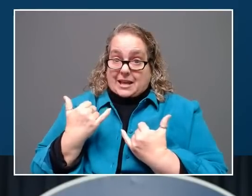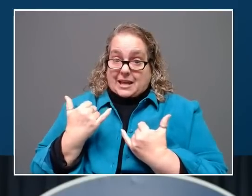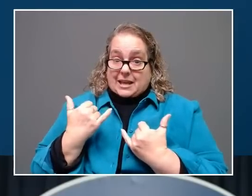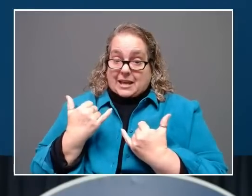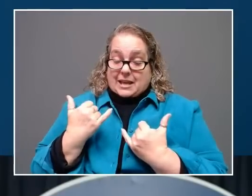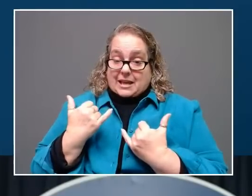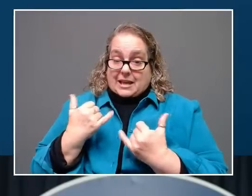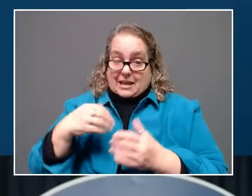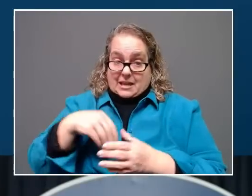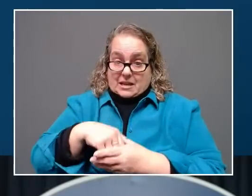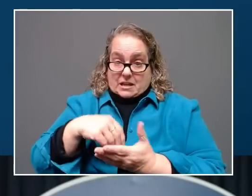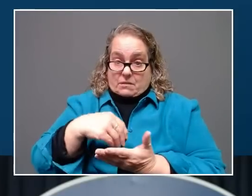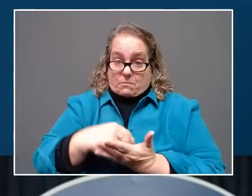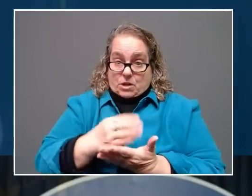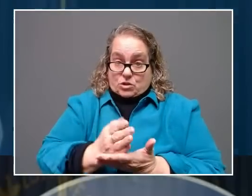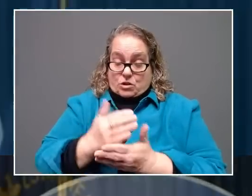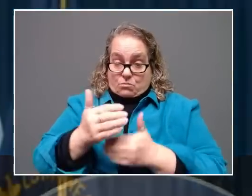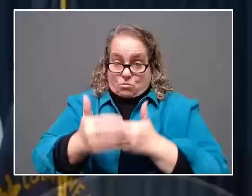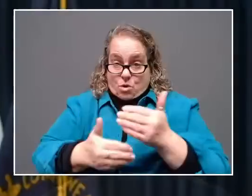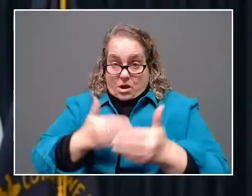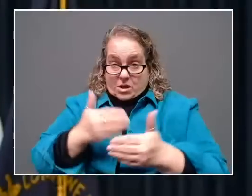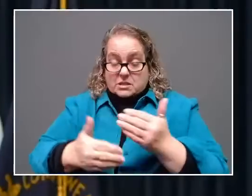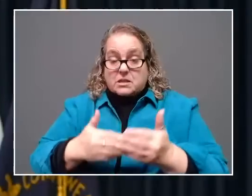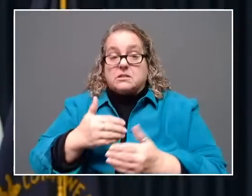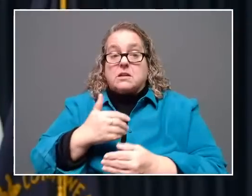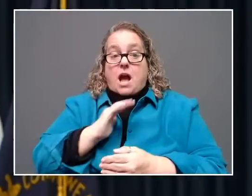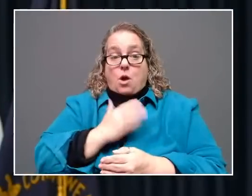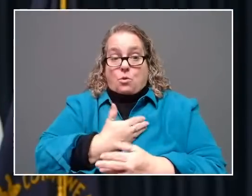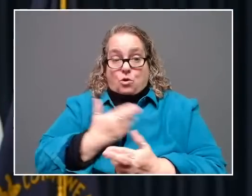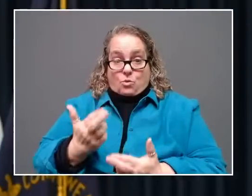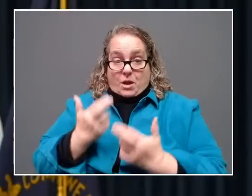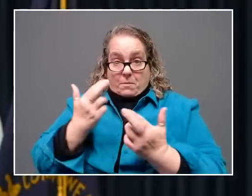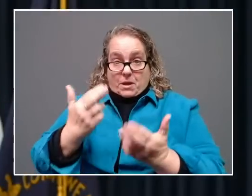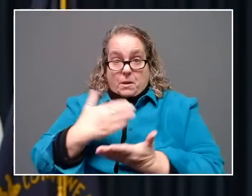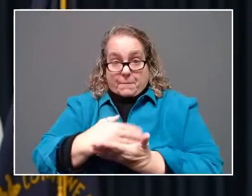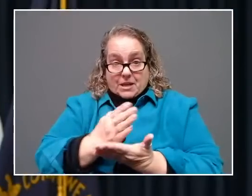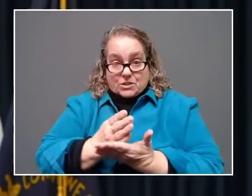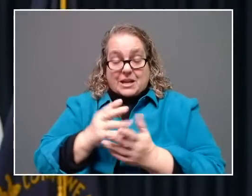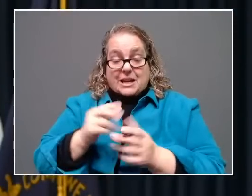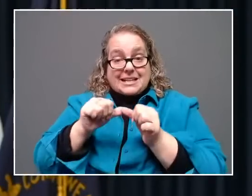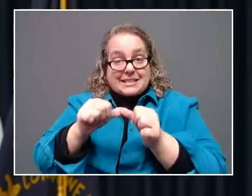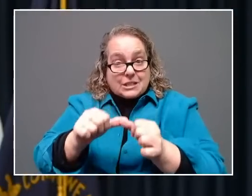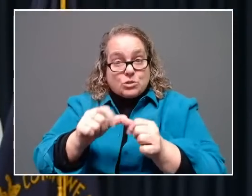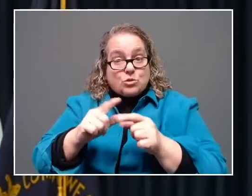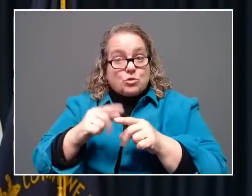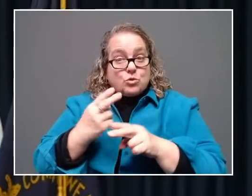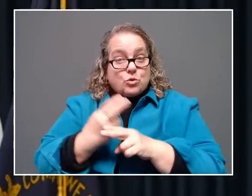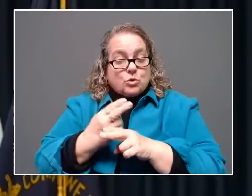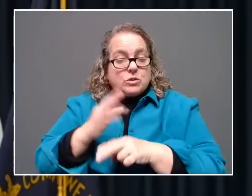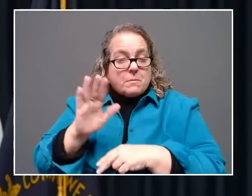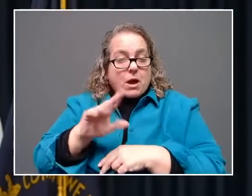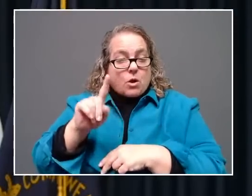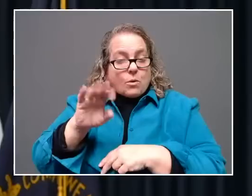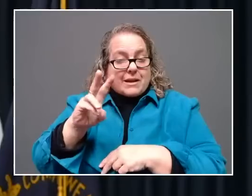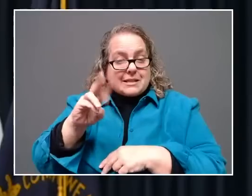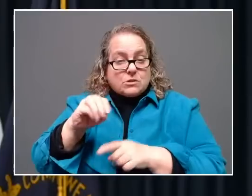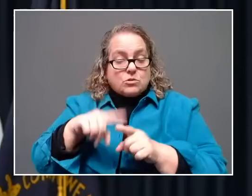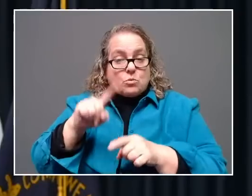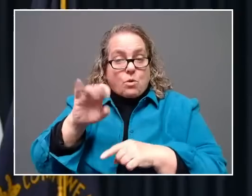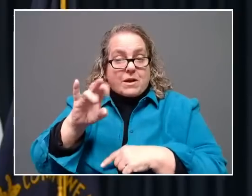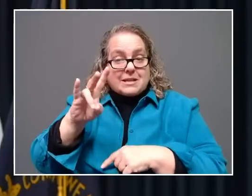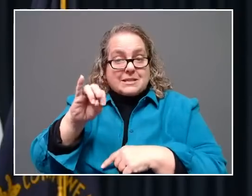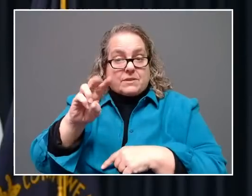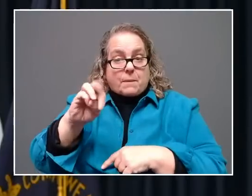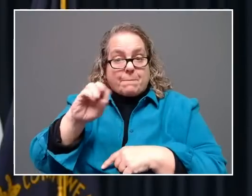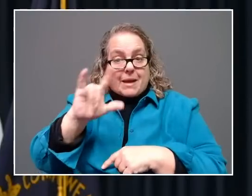the budgeting process, certainly our recommended budget continues using about $160, $170 million of